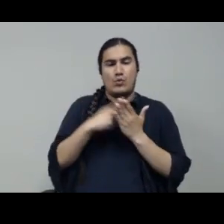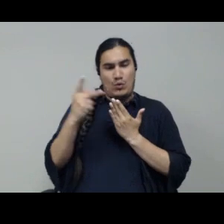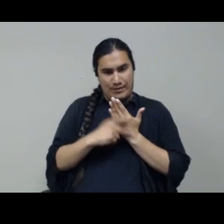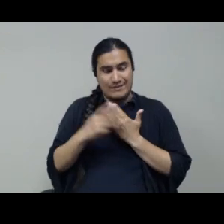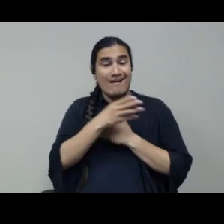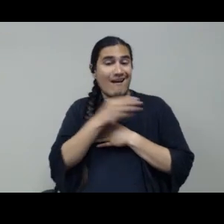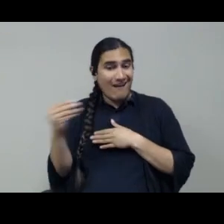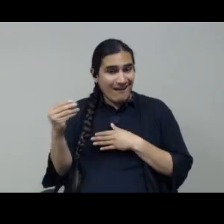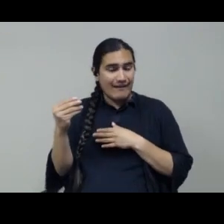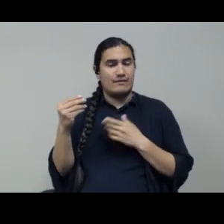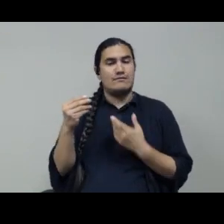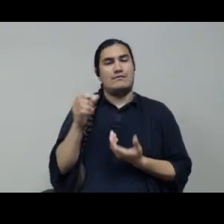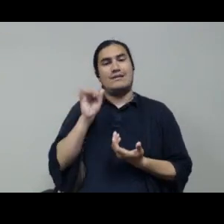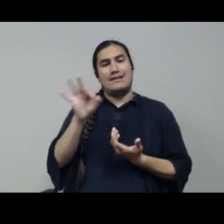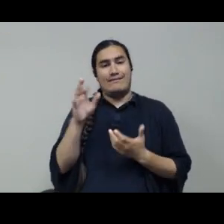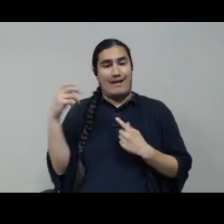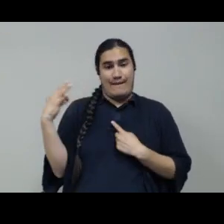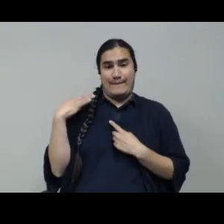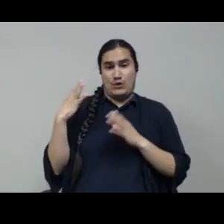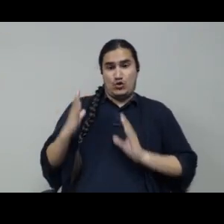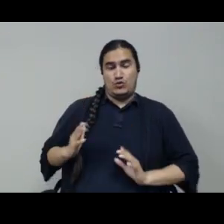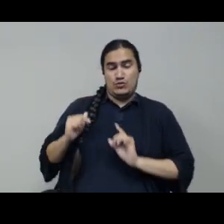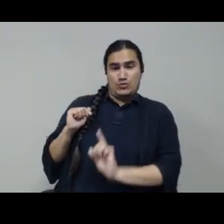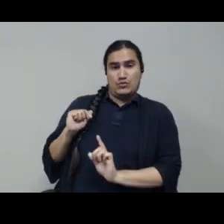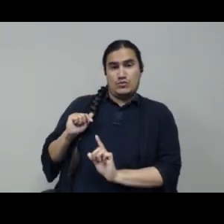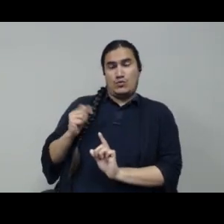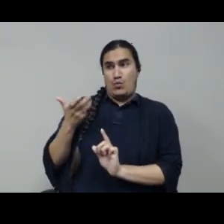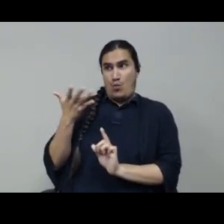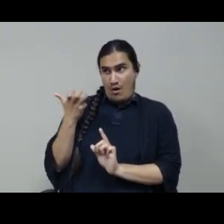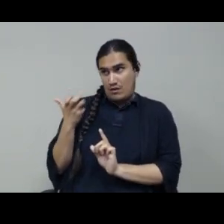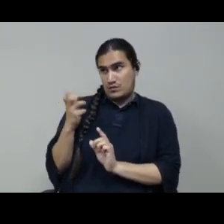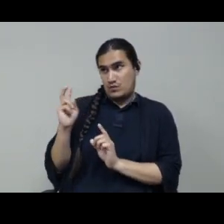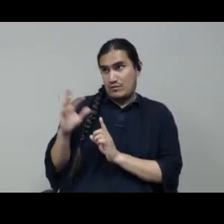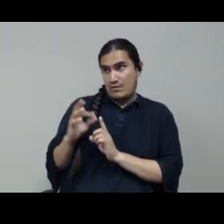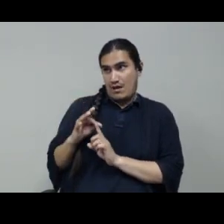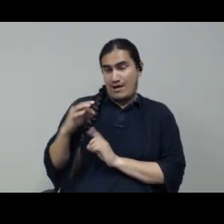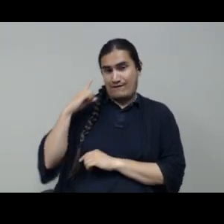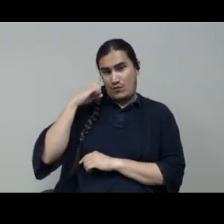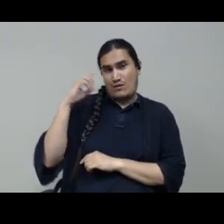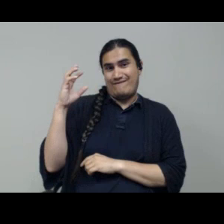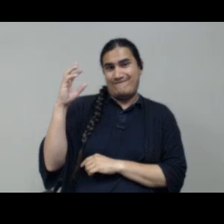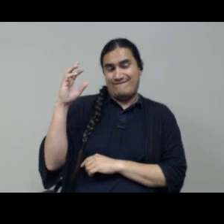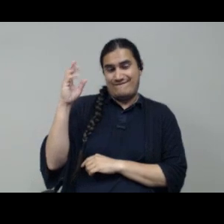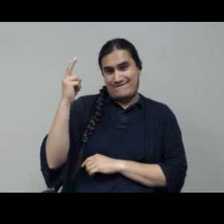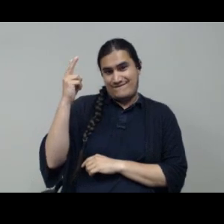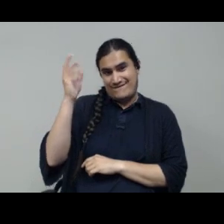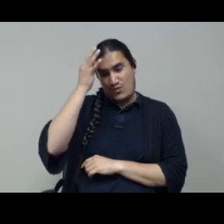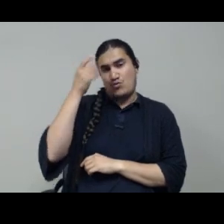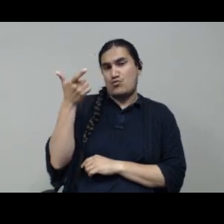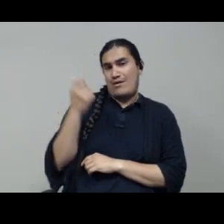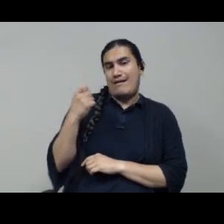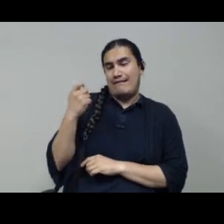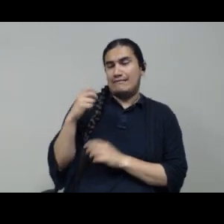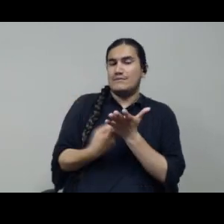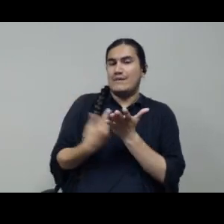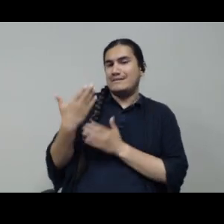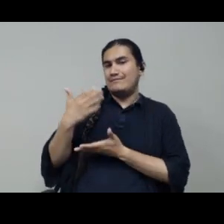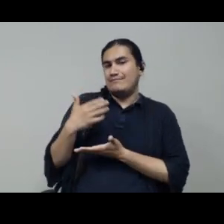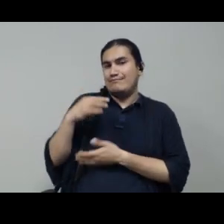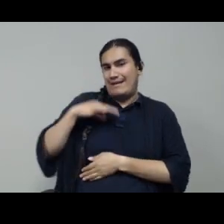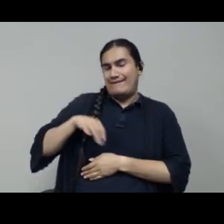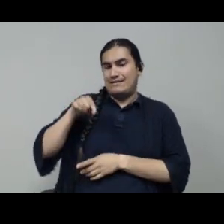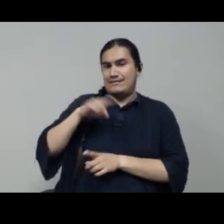And if an applicant is going to apply for a federal grant, it's sometimes beneficial for them to be able to secure